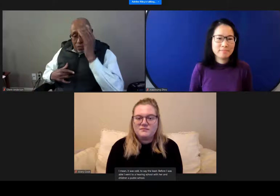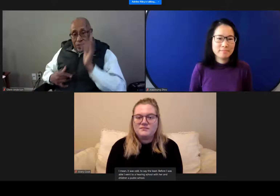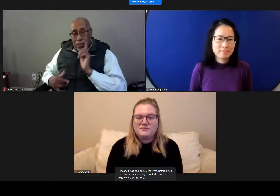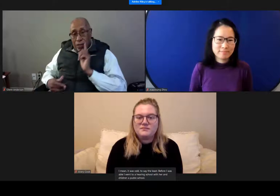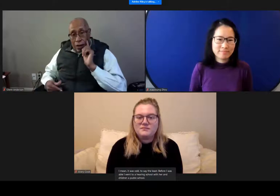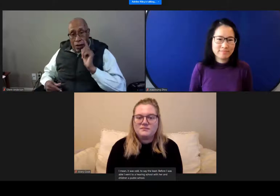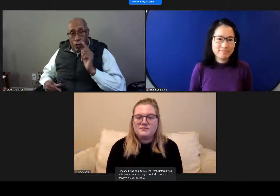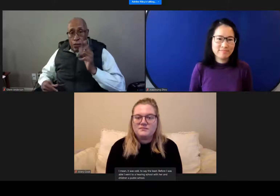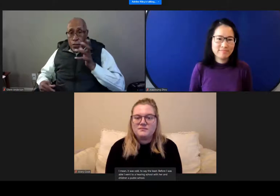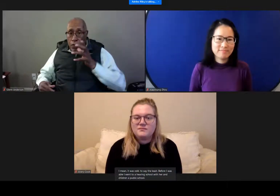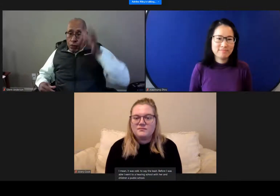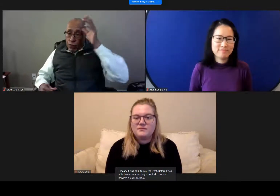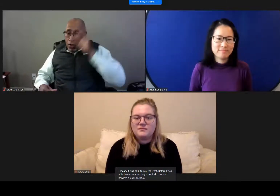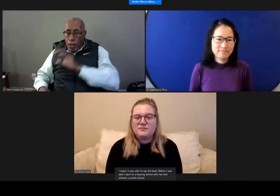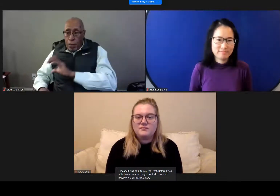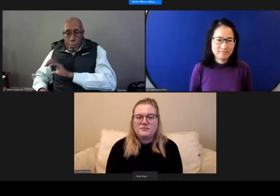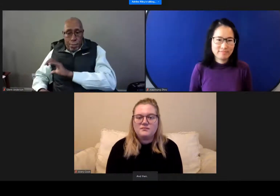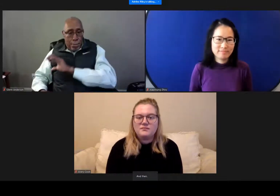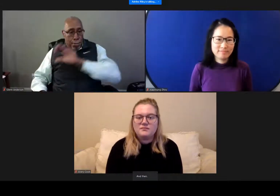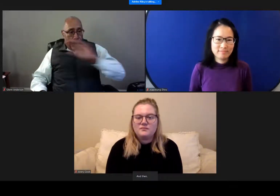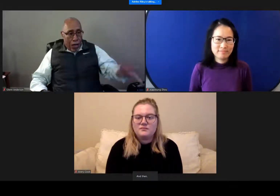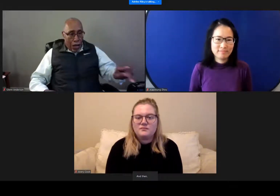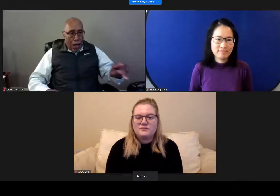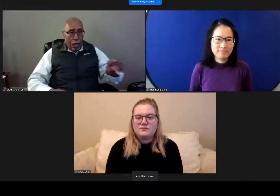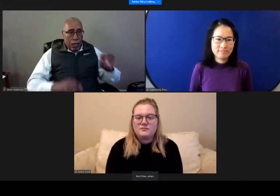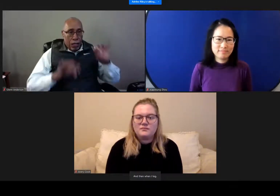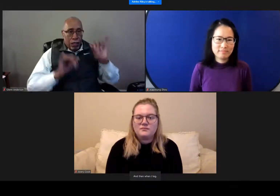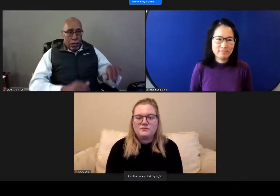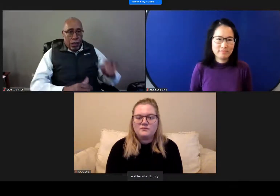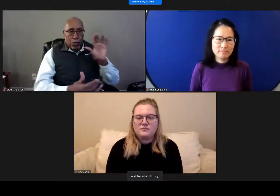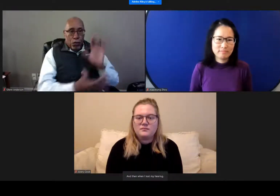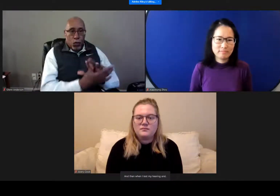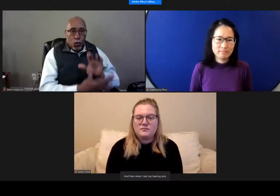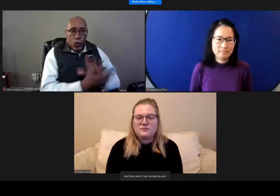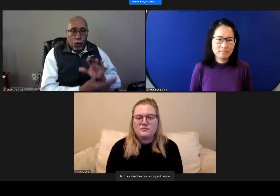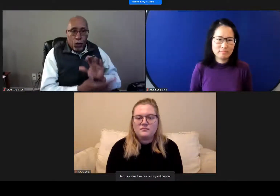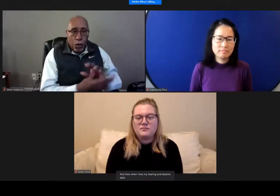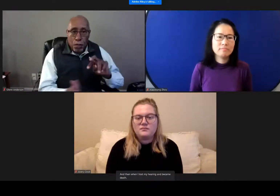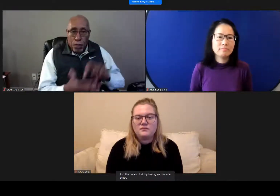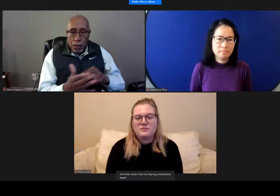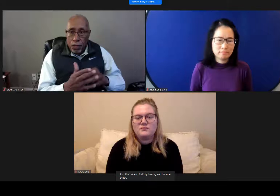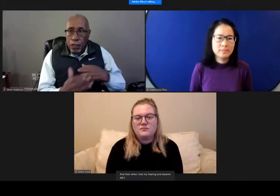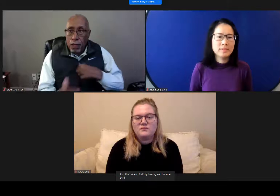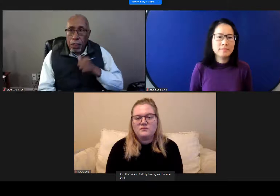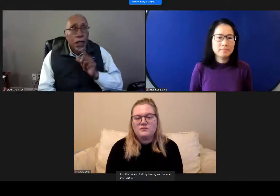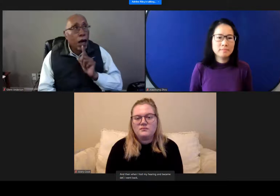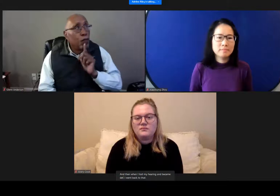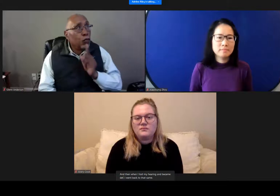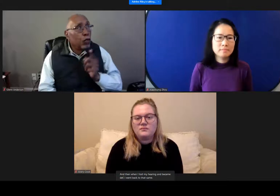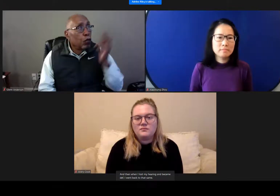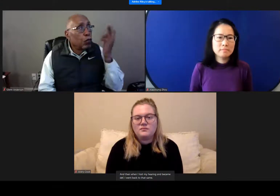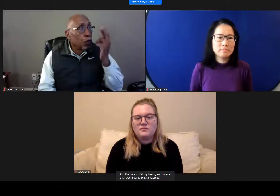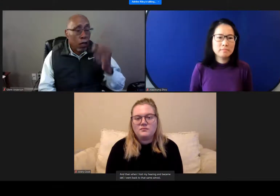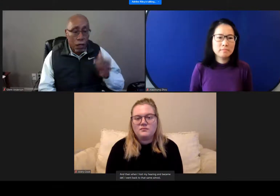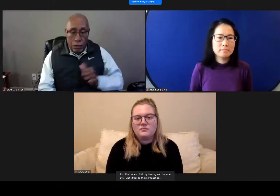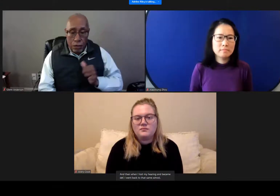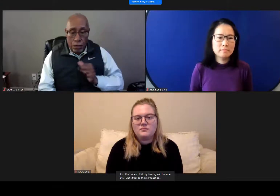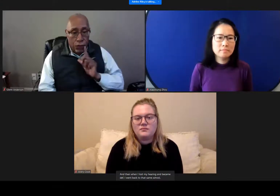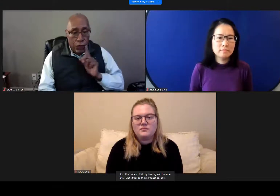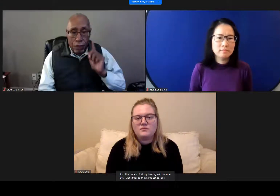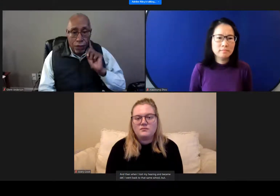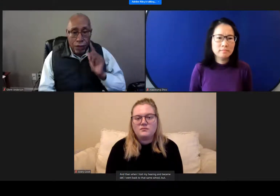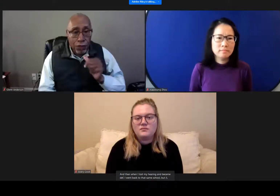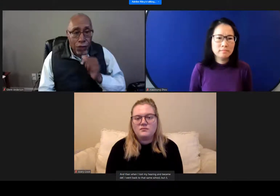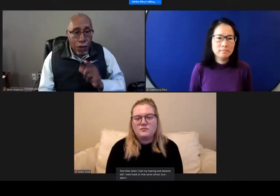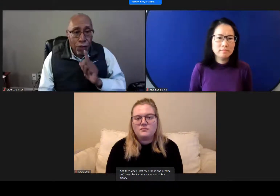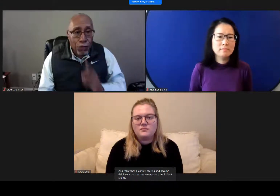school. And then when I lost my hearing and became deaf, I went back to that same school. But